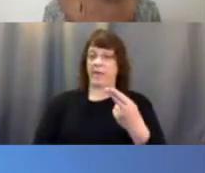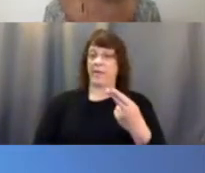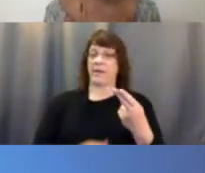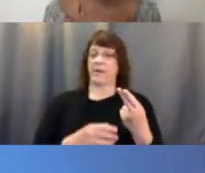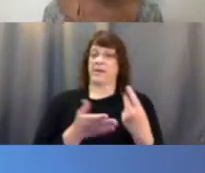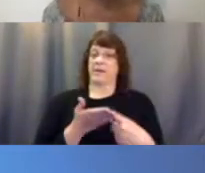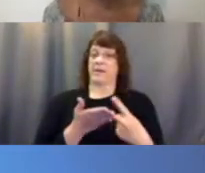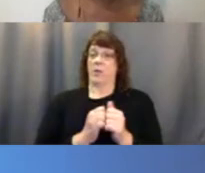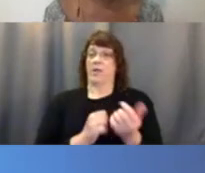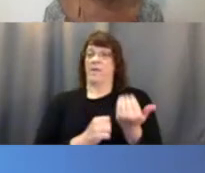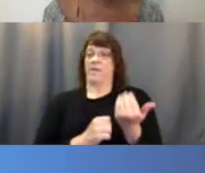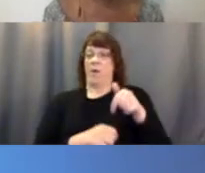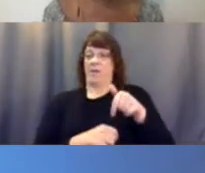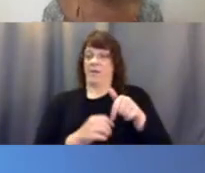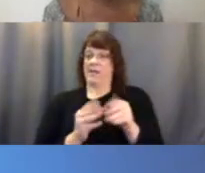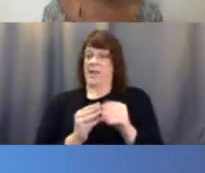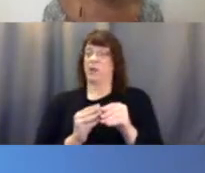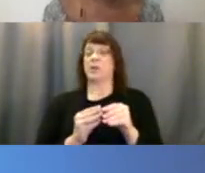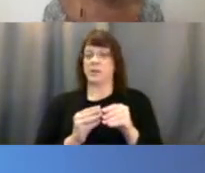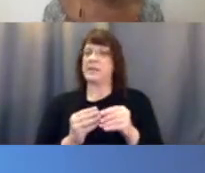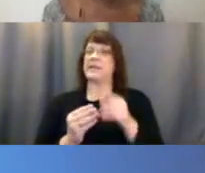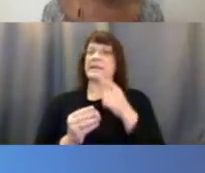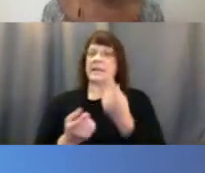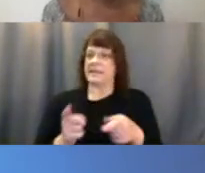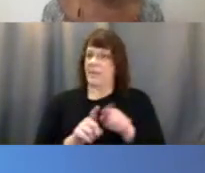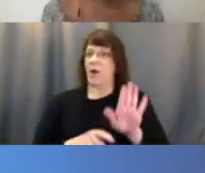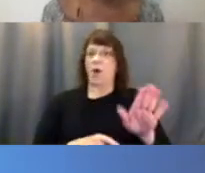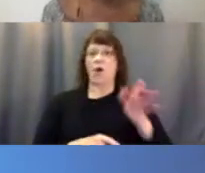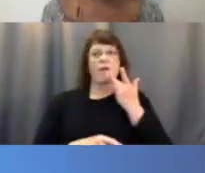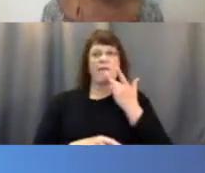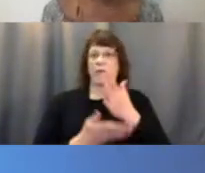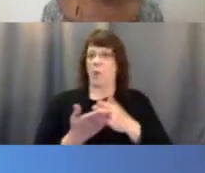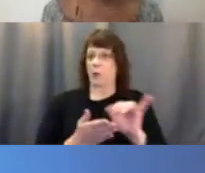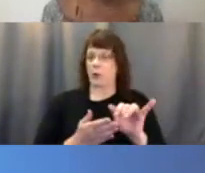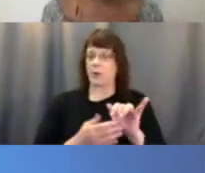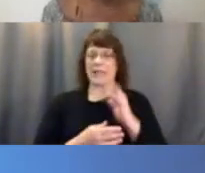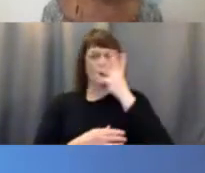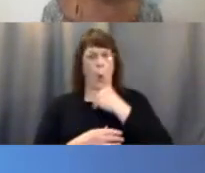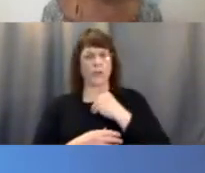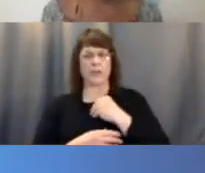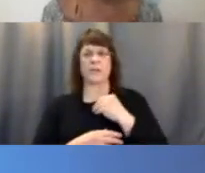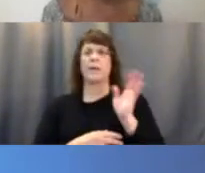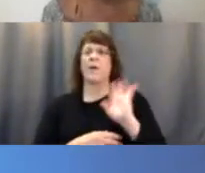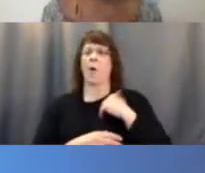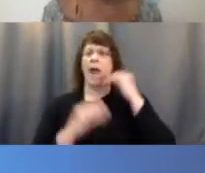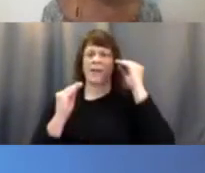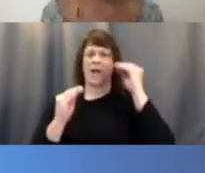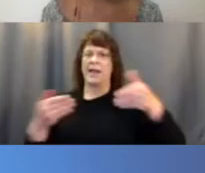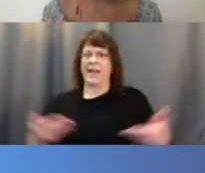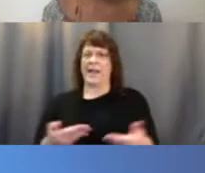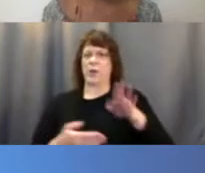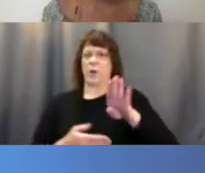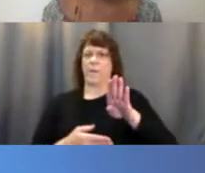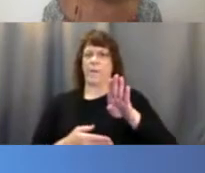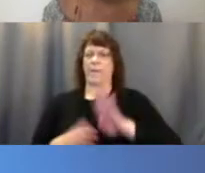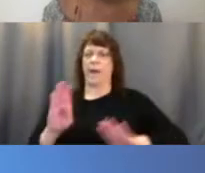the cerebellum is her favorite part of the brain. It's definitely gorgeous. Like, if you look, I used to teach intro bio when I was in graduate